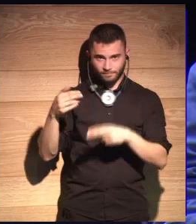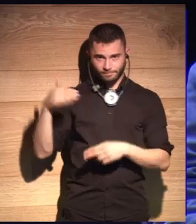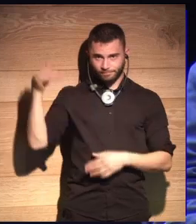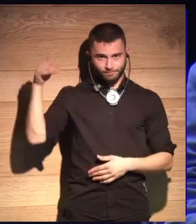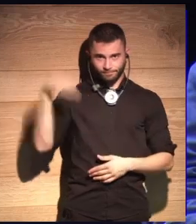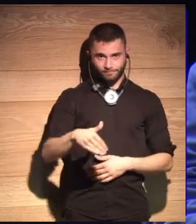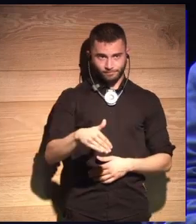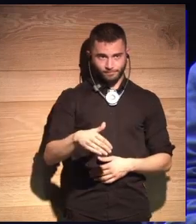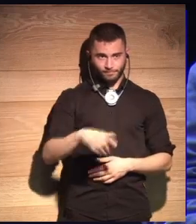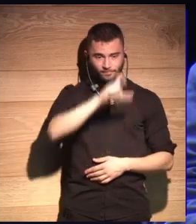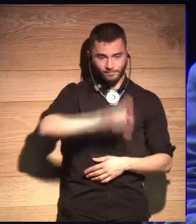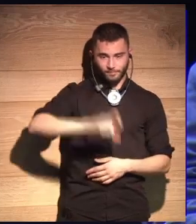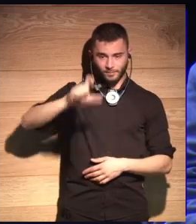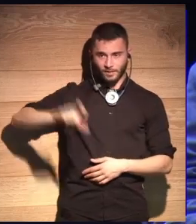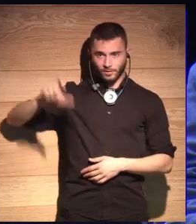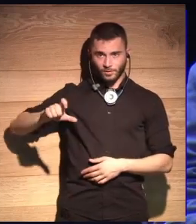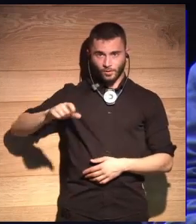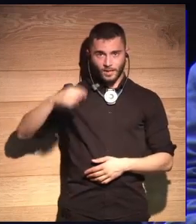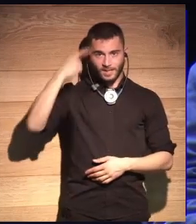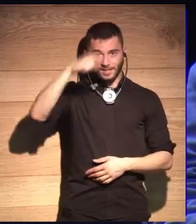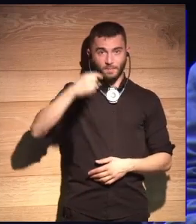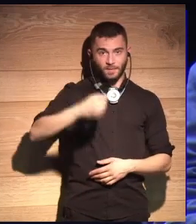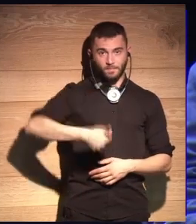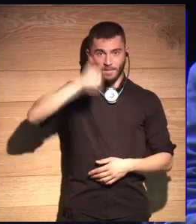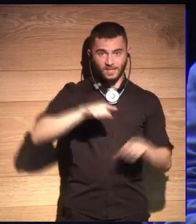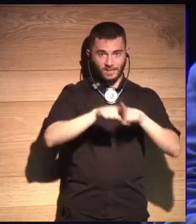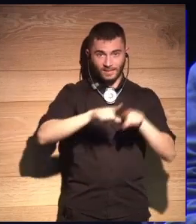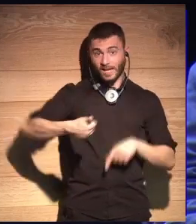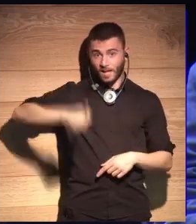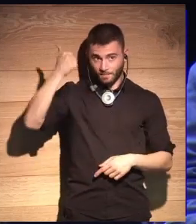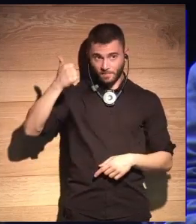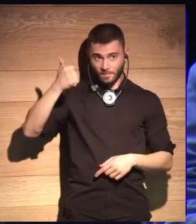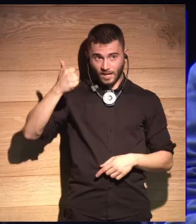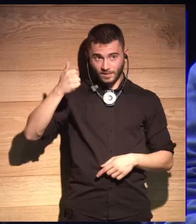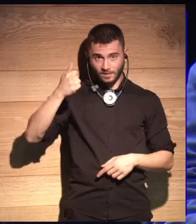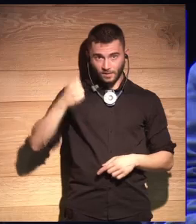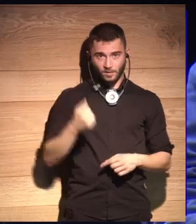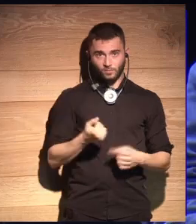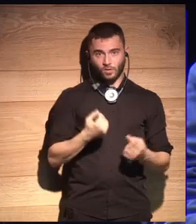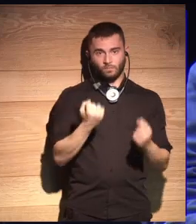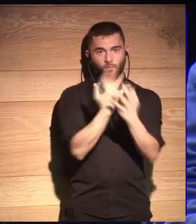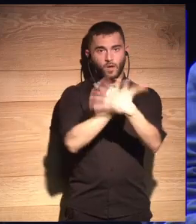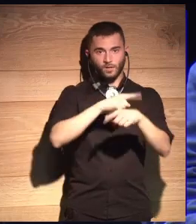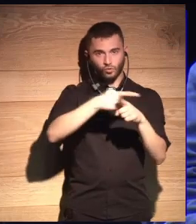members of the parties have dropped. People are more